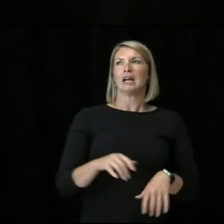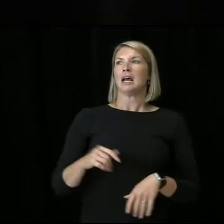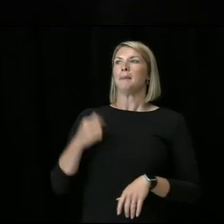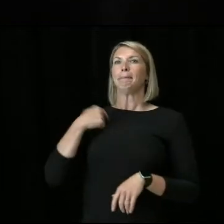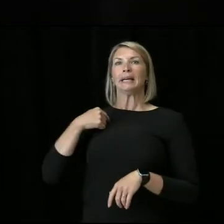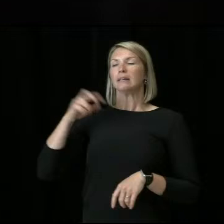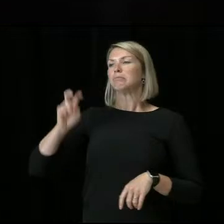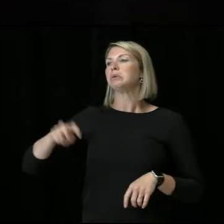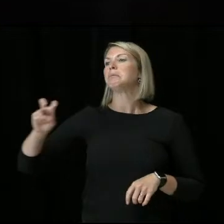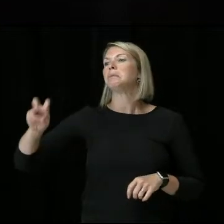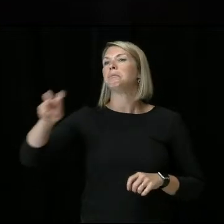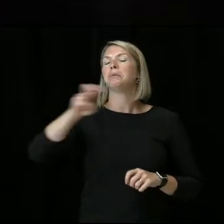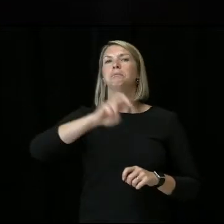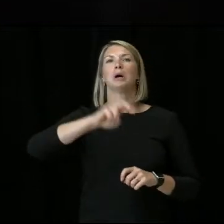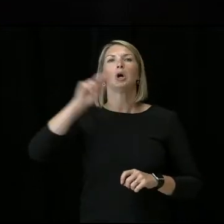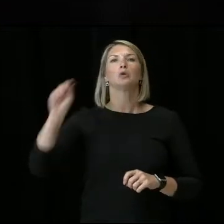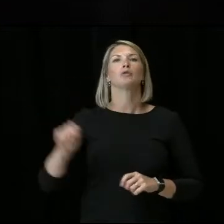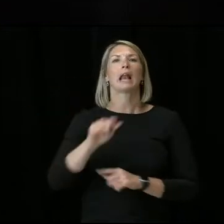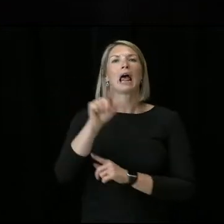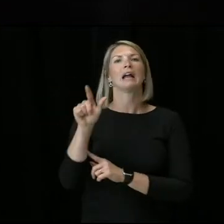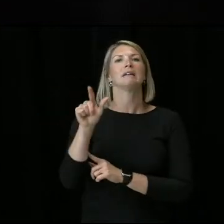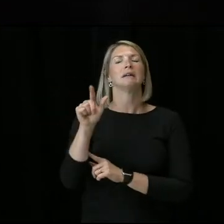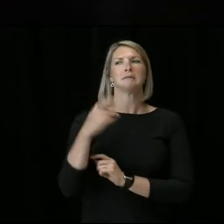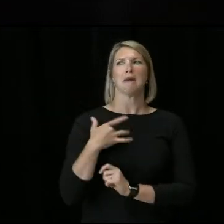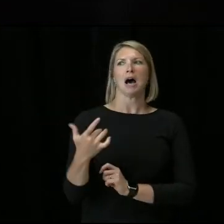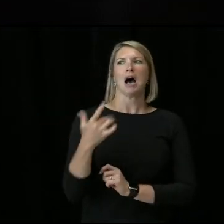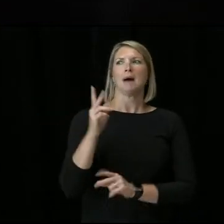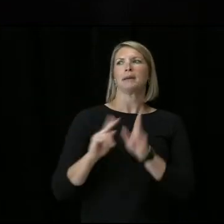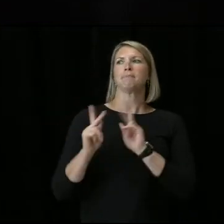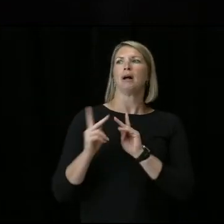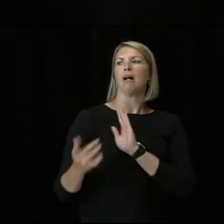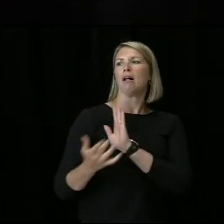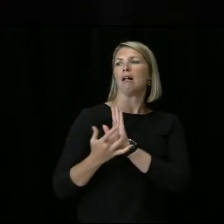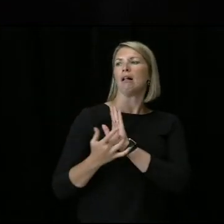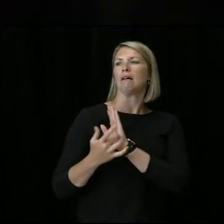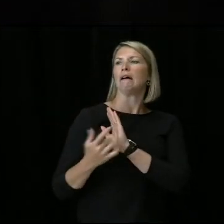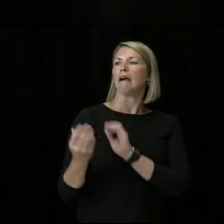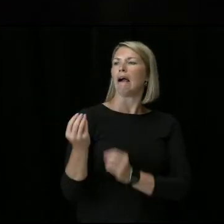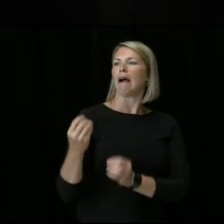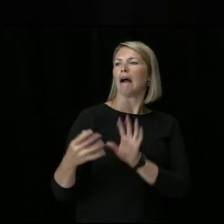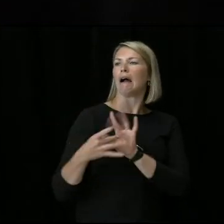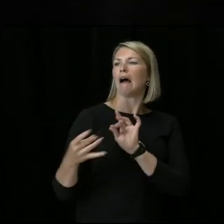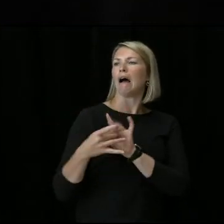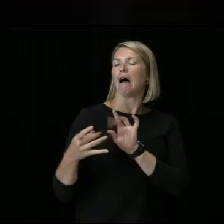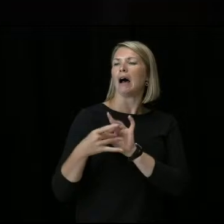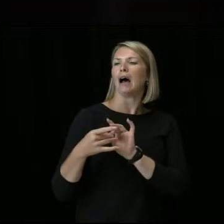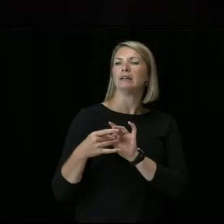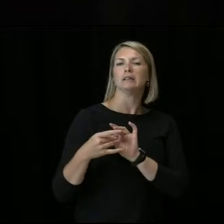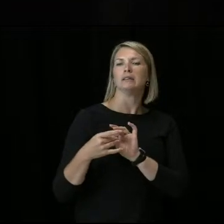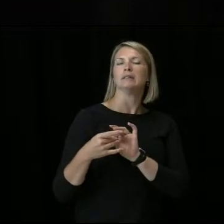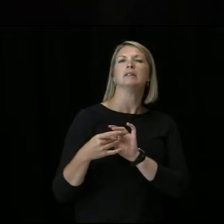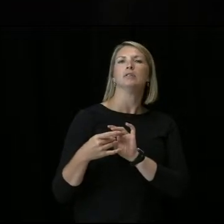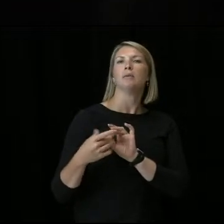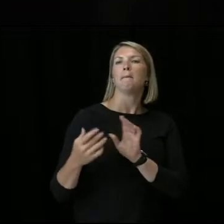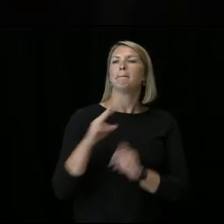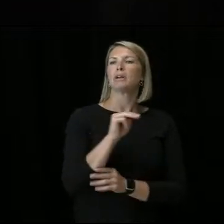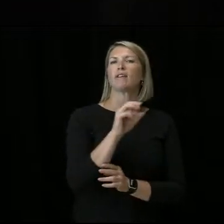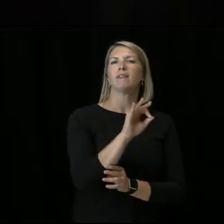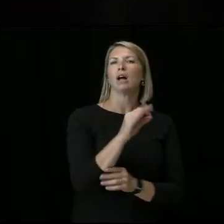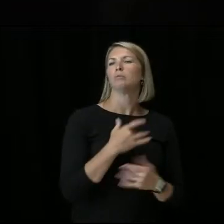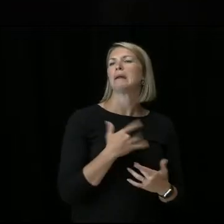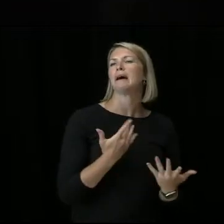issue. Whether it's a new mother or a retiree, a pensioner, they all